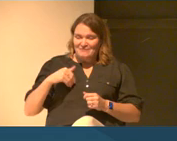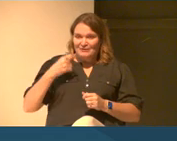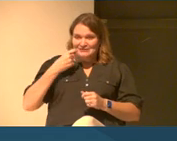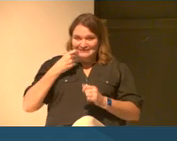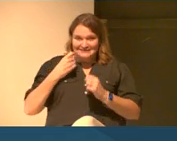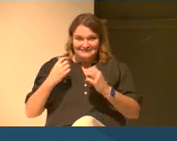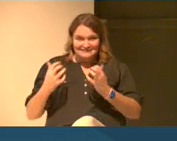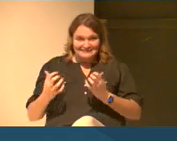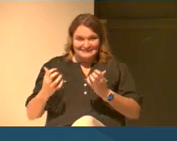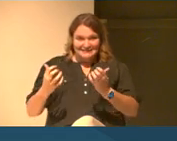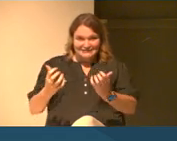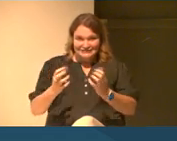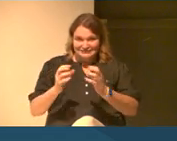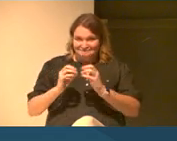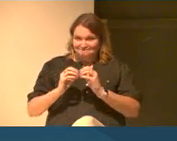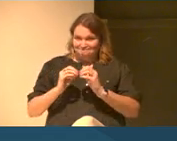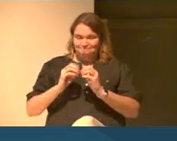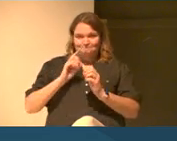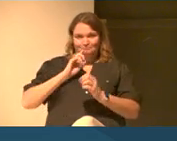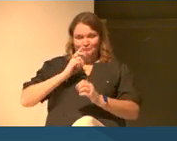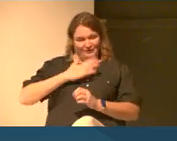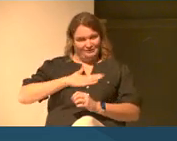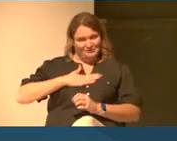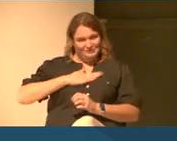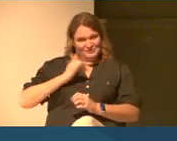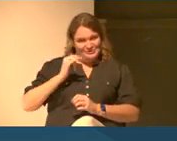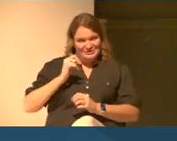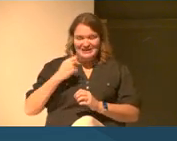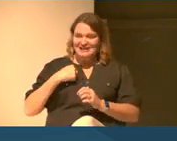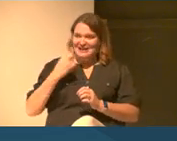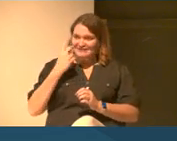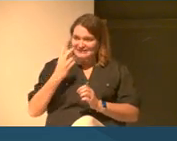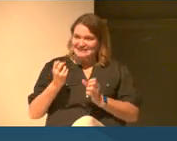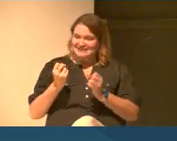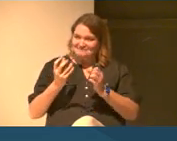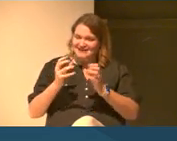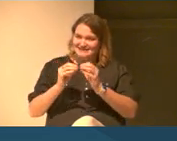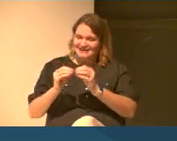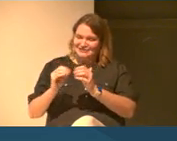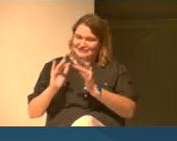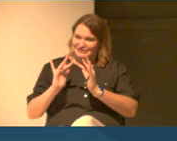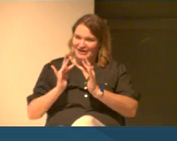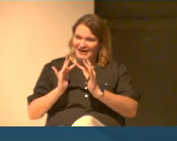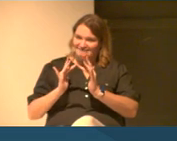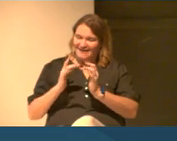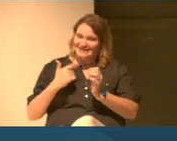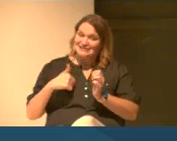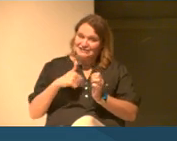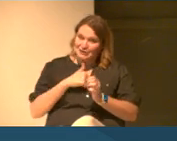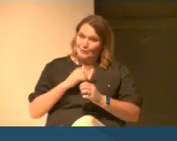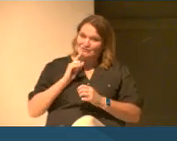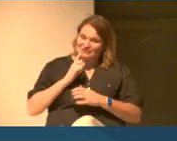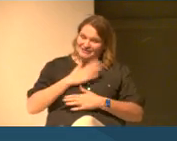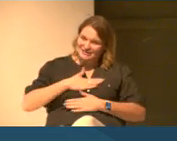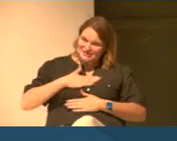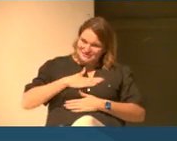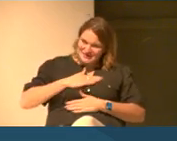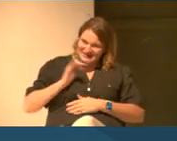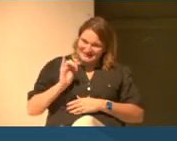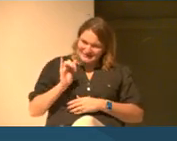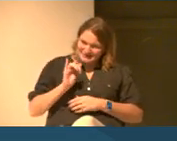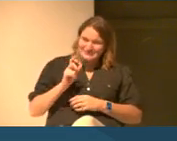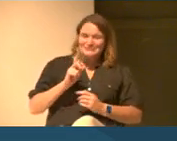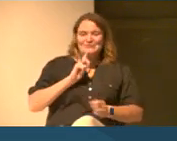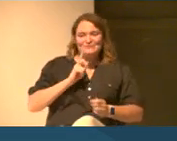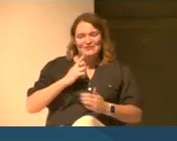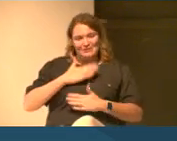auditorium, and I really, really enjoyed it. And I've seen a lot of sessions online. So we like it just as much as you do. And we really